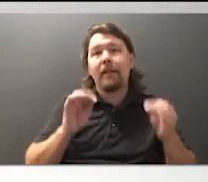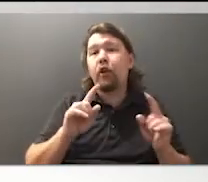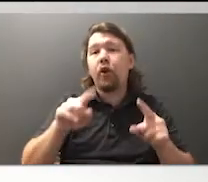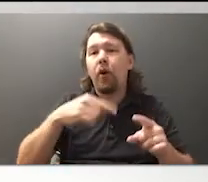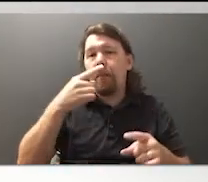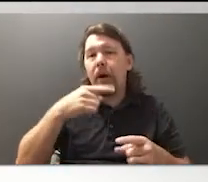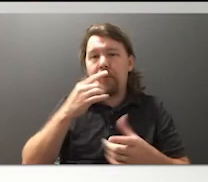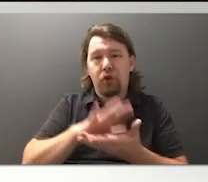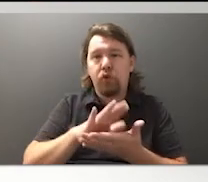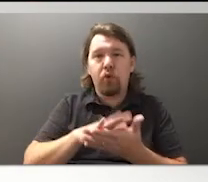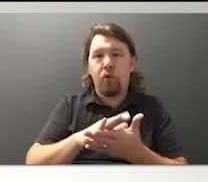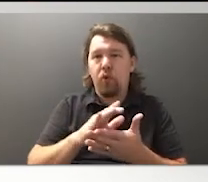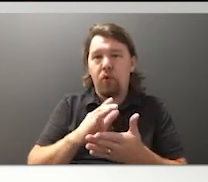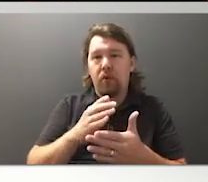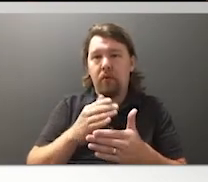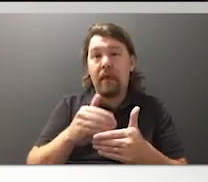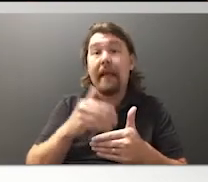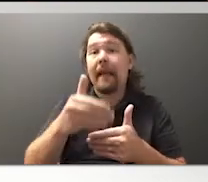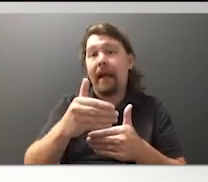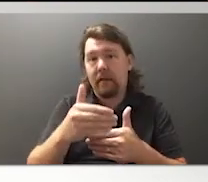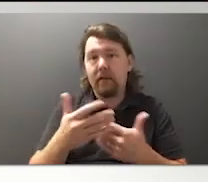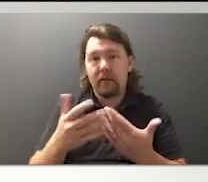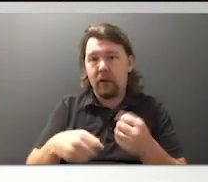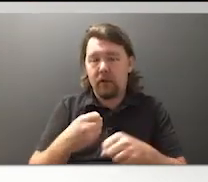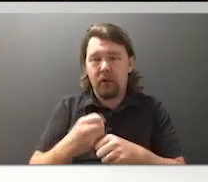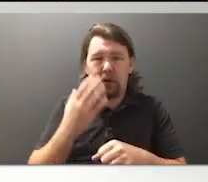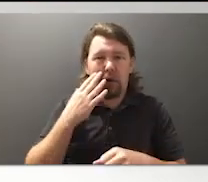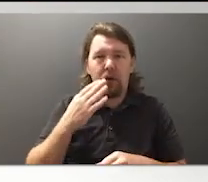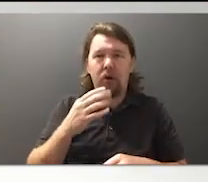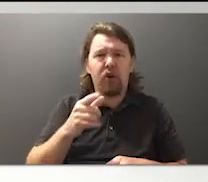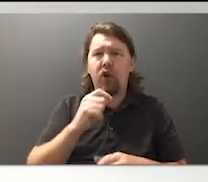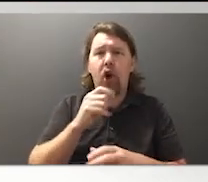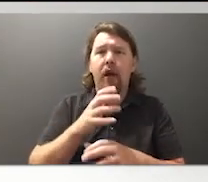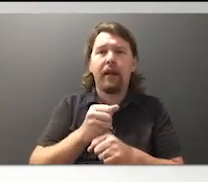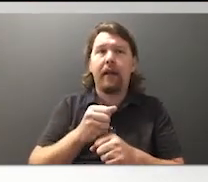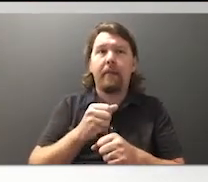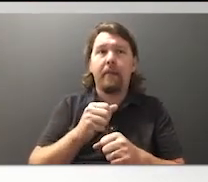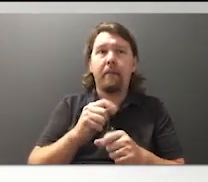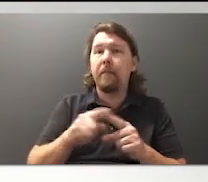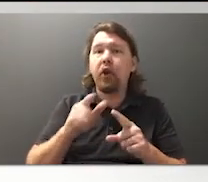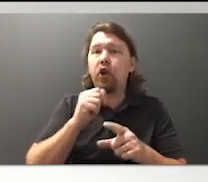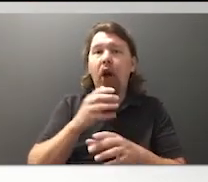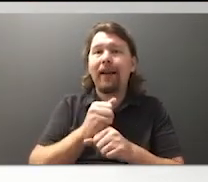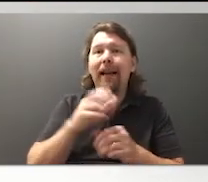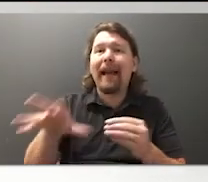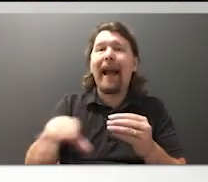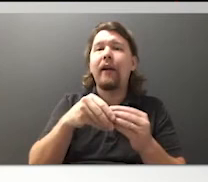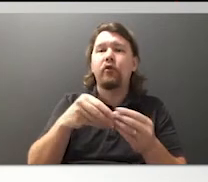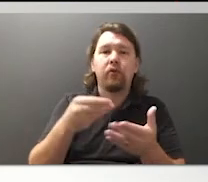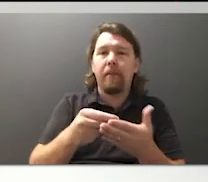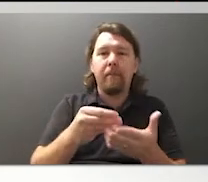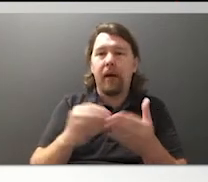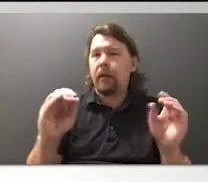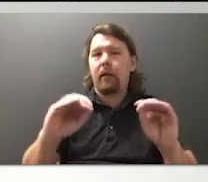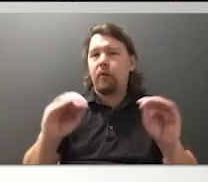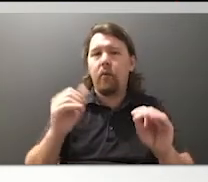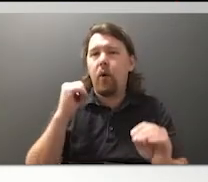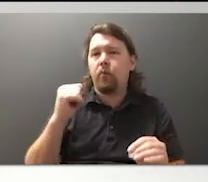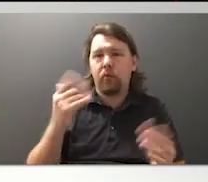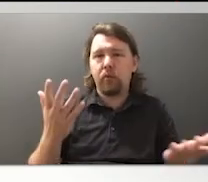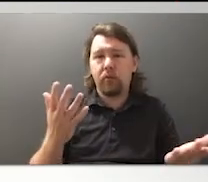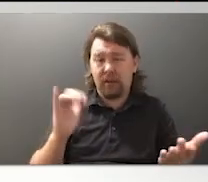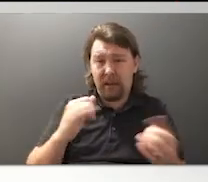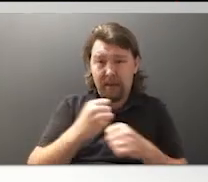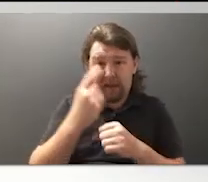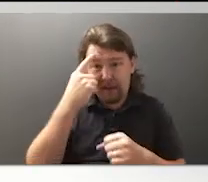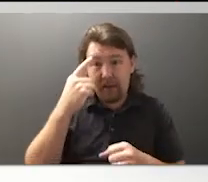sense? So, however, if you're not gonna receive additional funds. Does that make sense? So you do lose